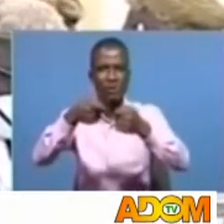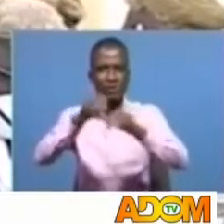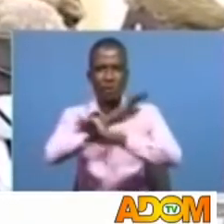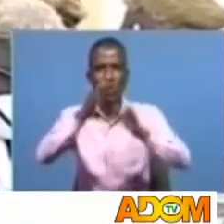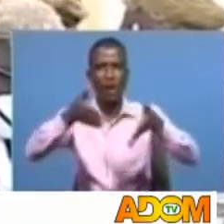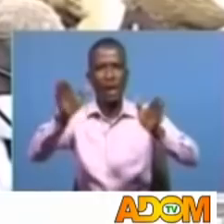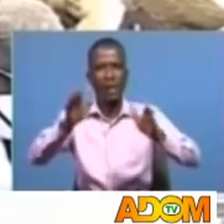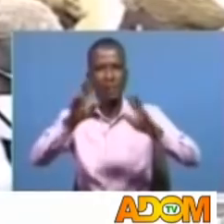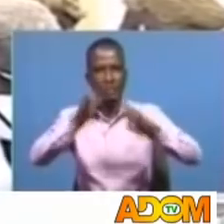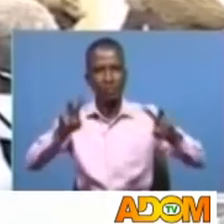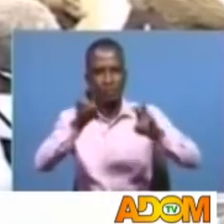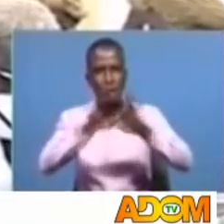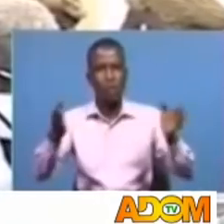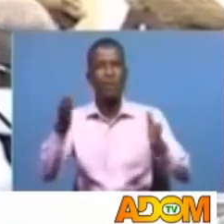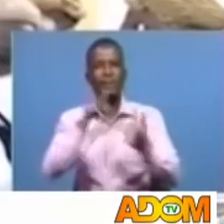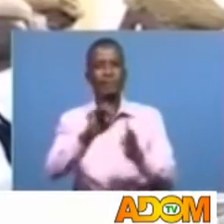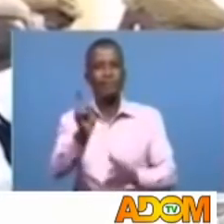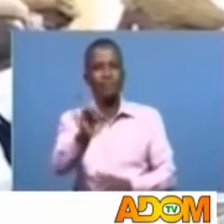it.